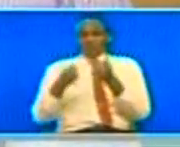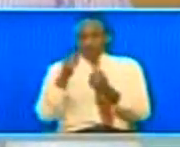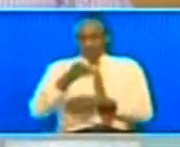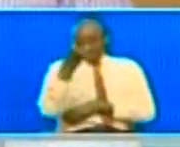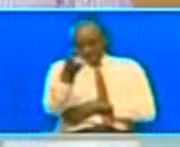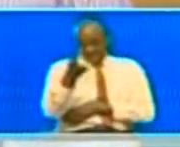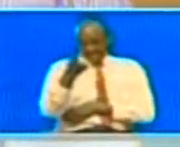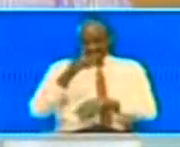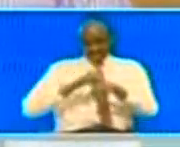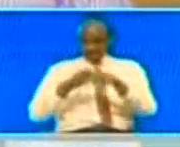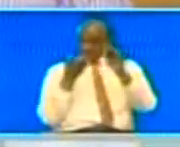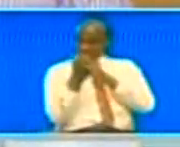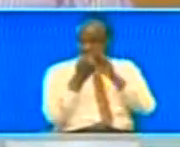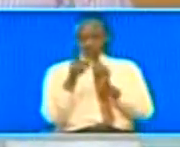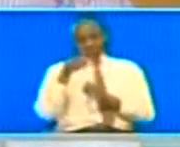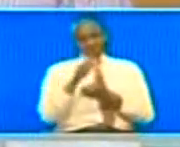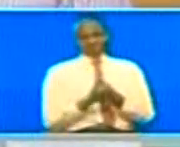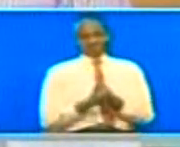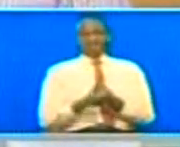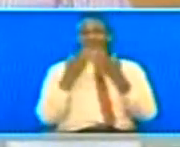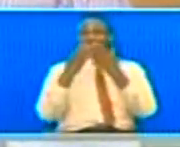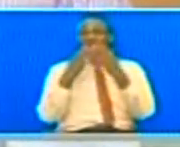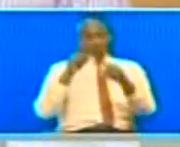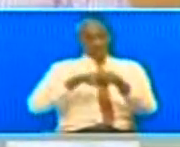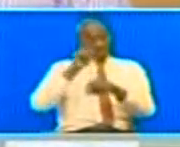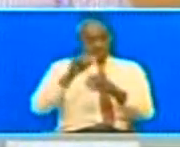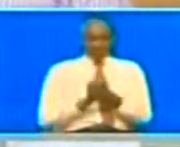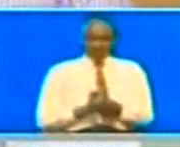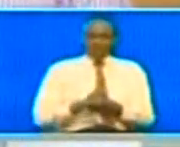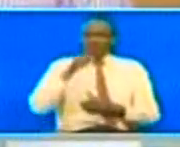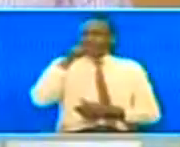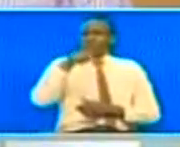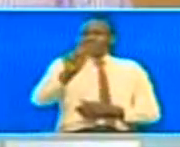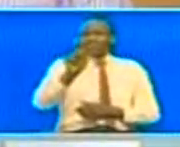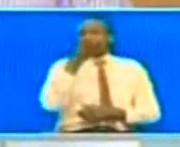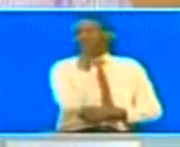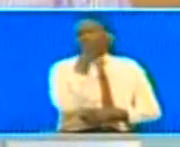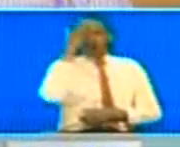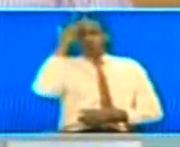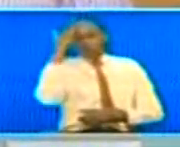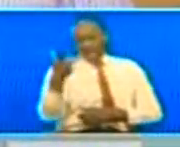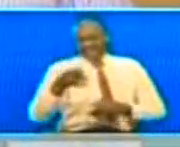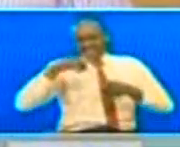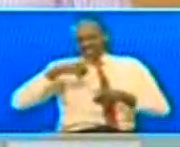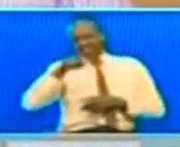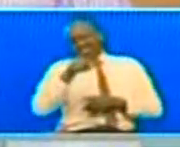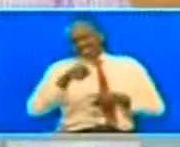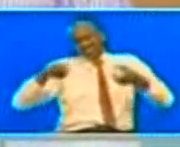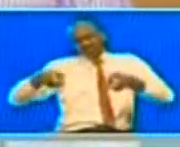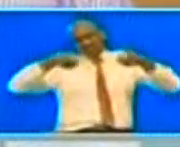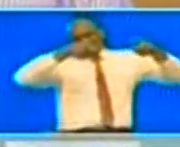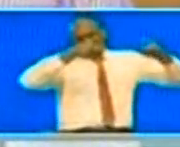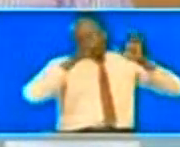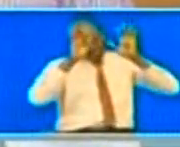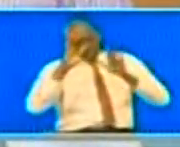the emergence of that video. Mheshimiwa, thanks for your time today. Could you tell us why you were there and why that particular container was of specific interest to